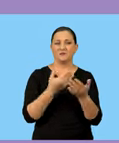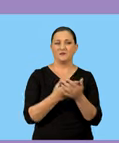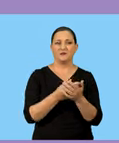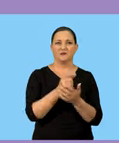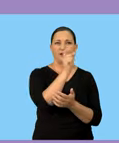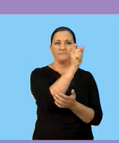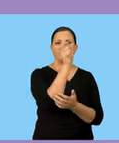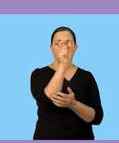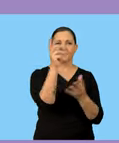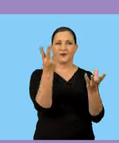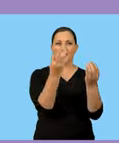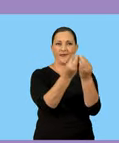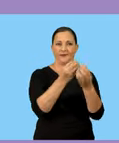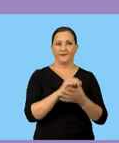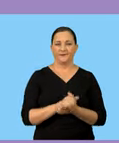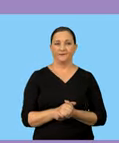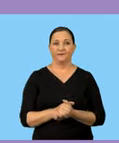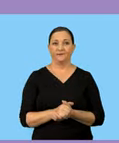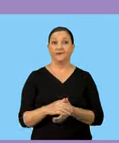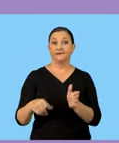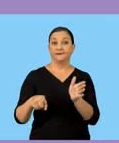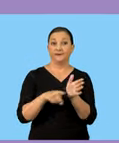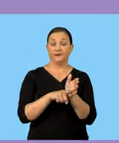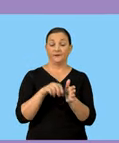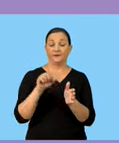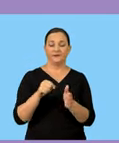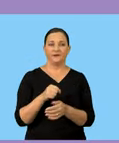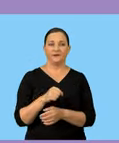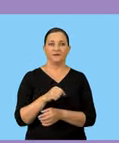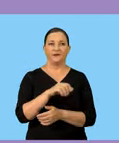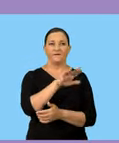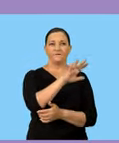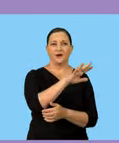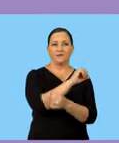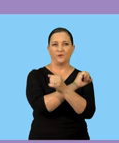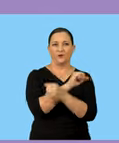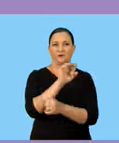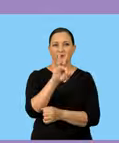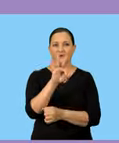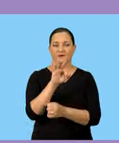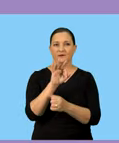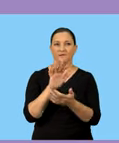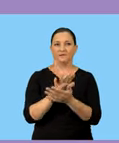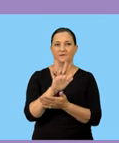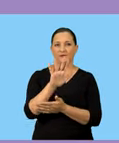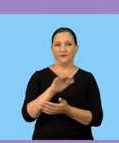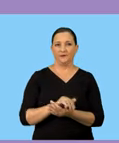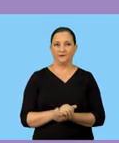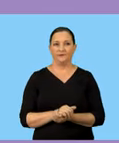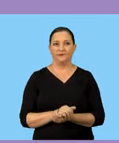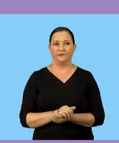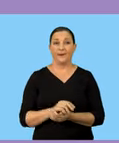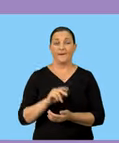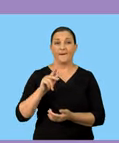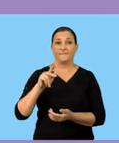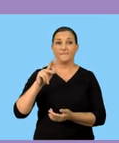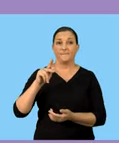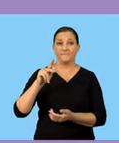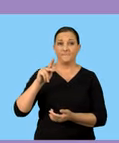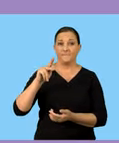5. Why? Because the same base, we have added the exponents. Then we are subtracting. 5 multiplied by 3